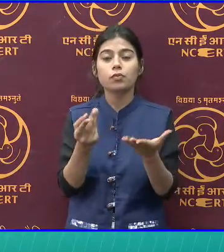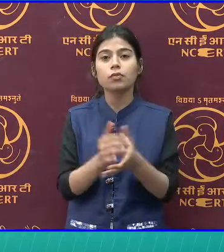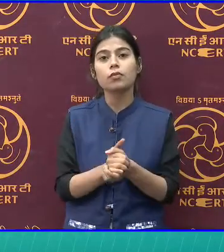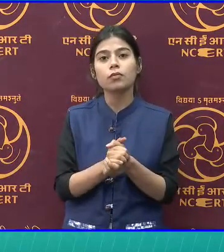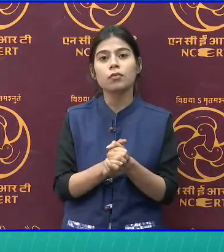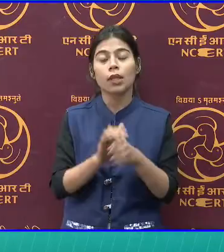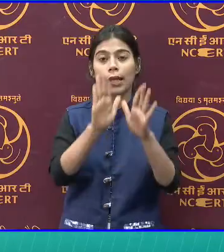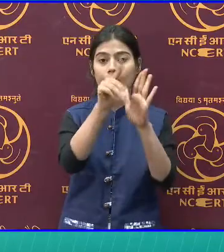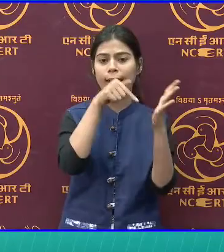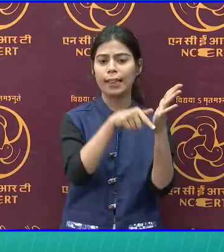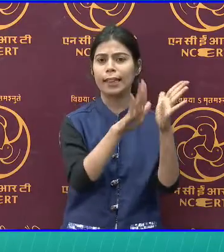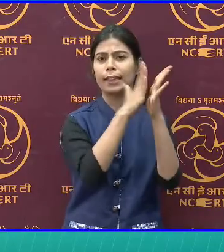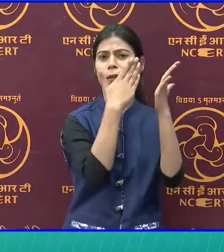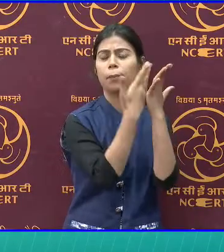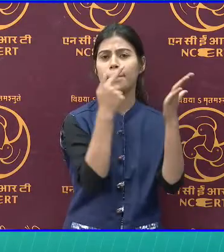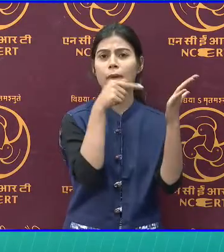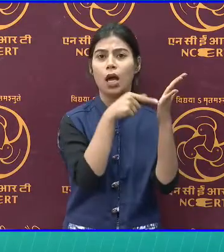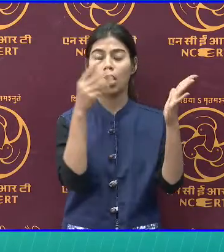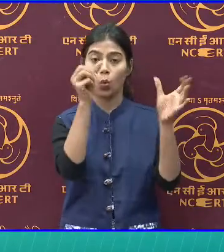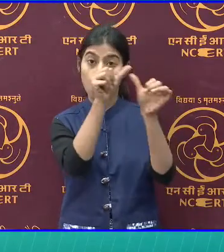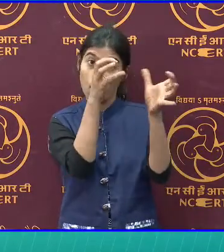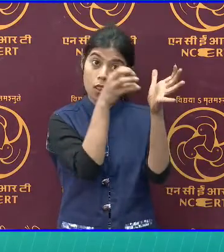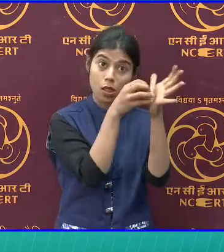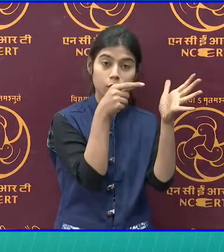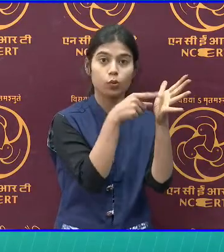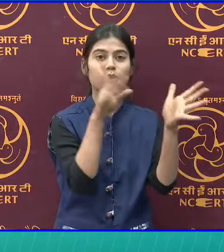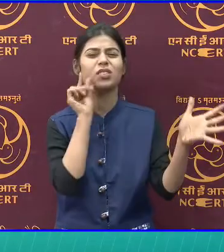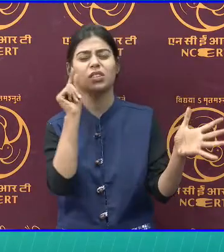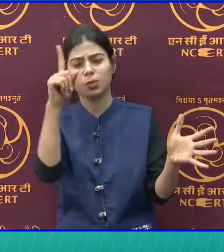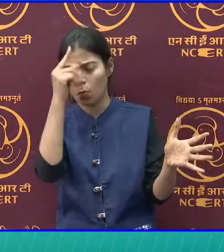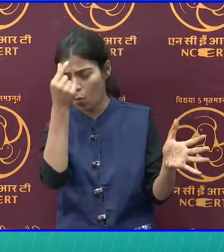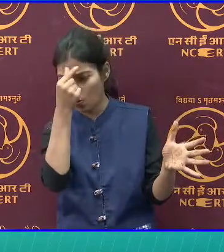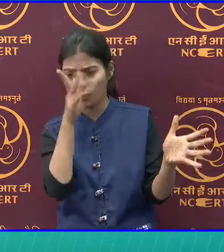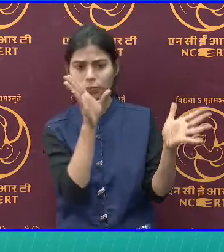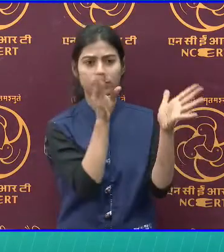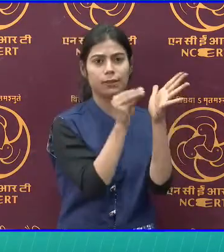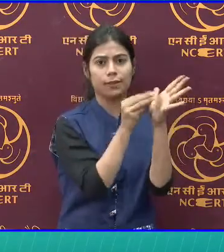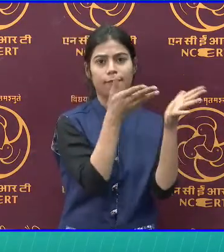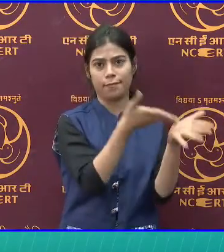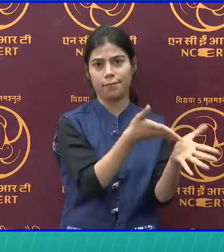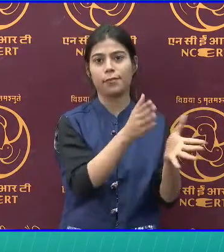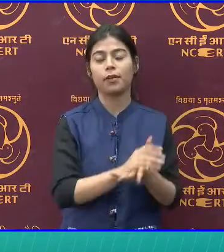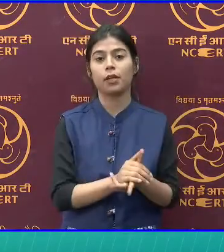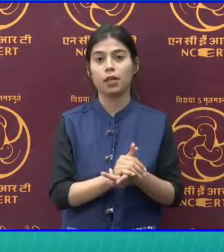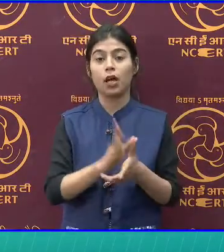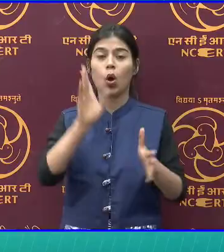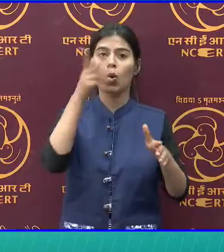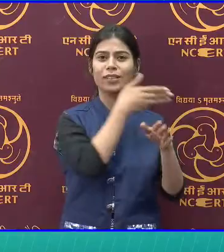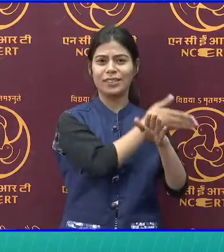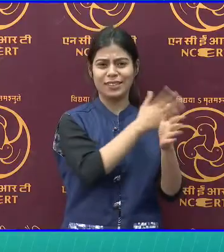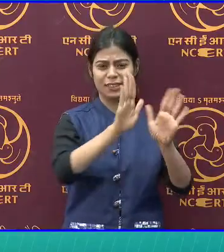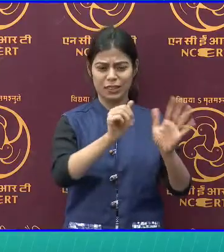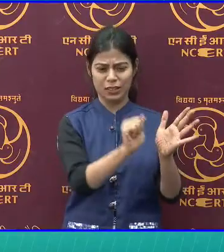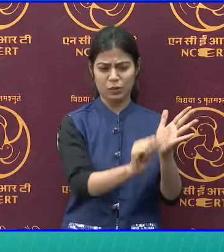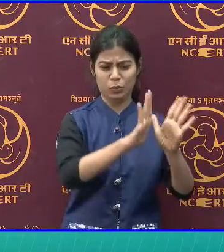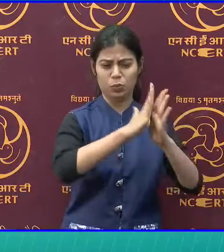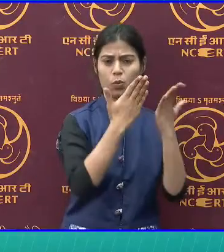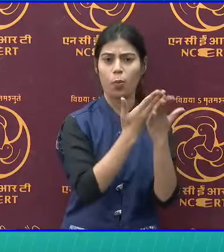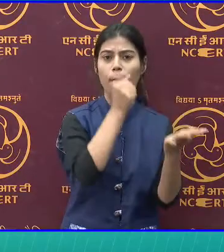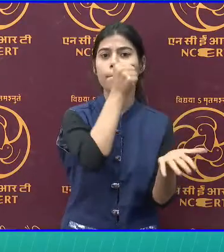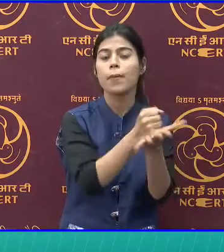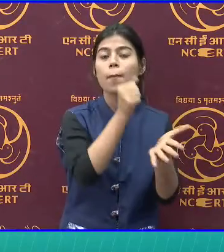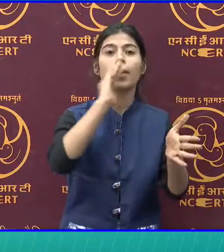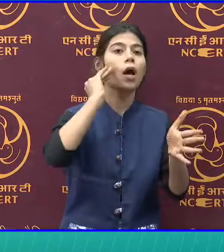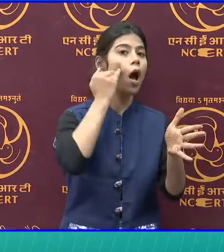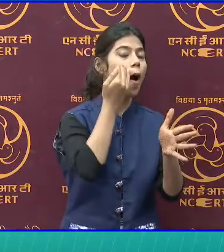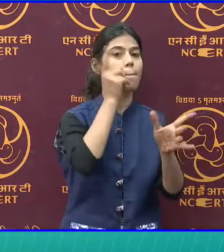to address those issues, and Amit, you know that this book has been published last year, and 1 year teachers all